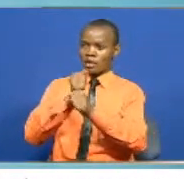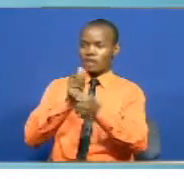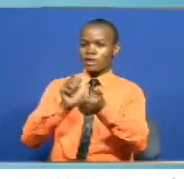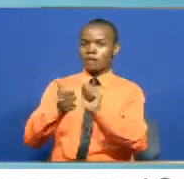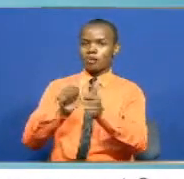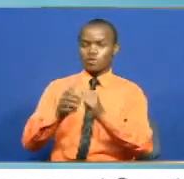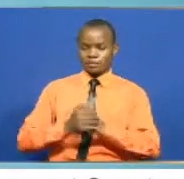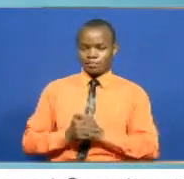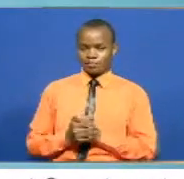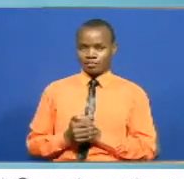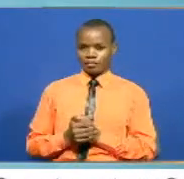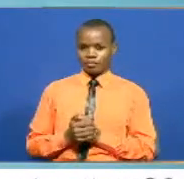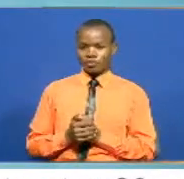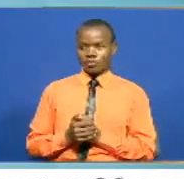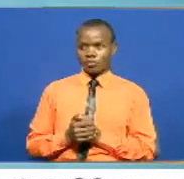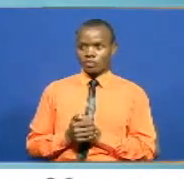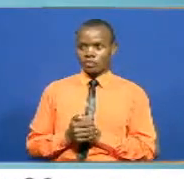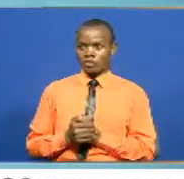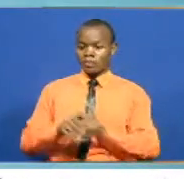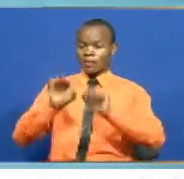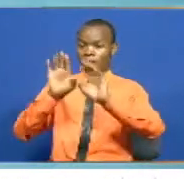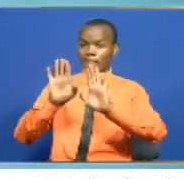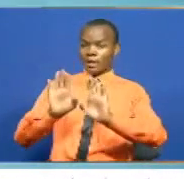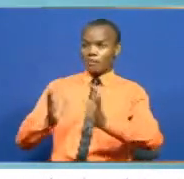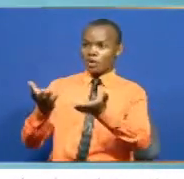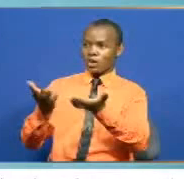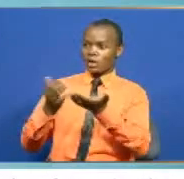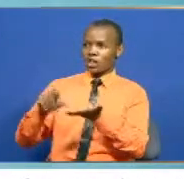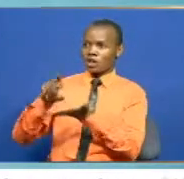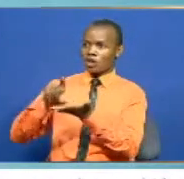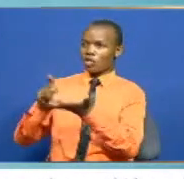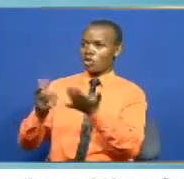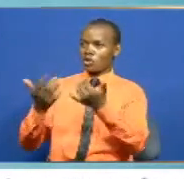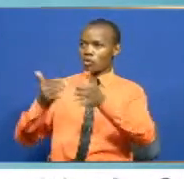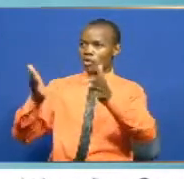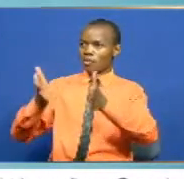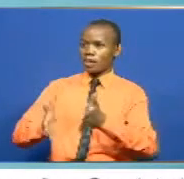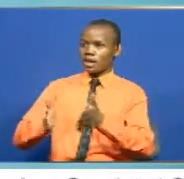So we need our local players to be, they are just as good